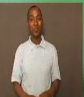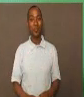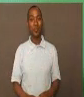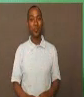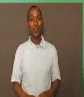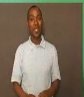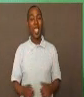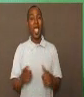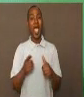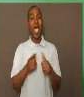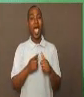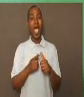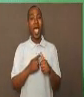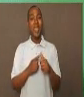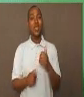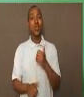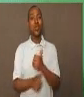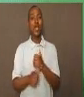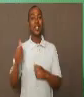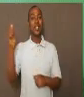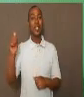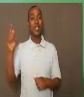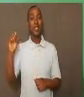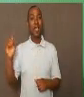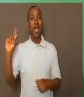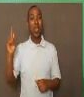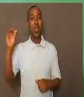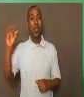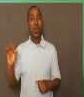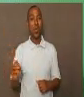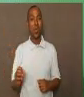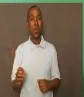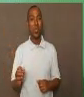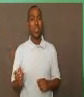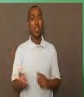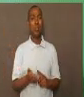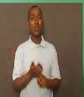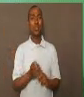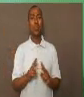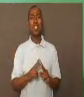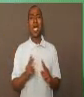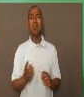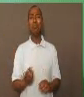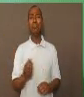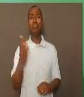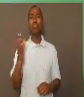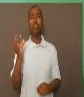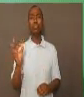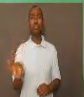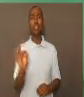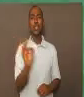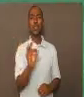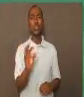One disadvantage of ethanol is that it takes a lot of plant material to